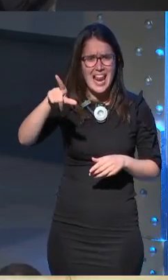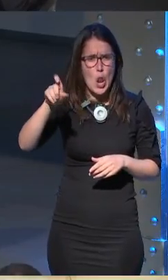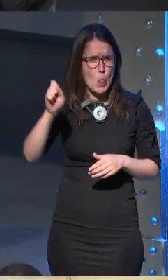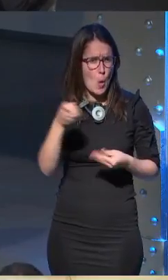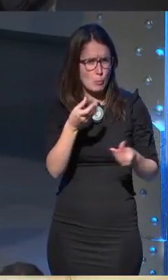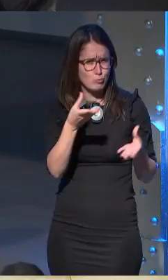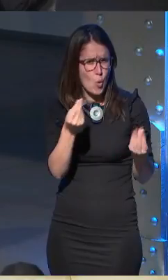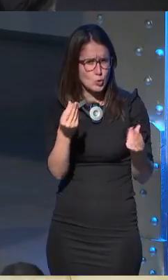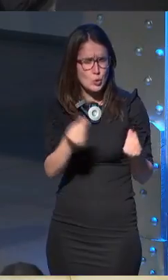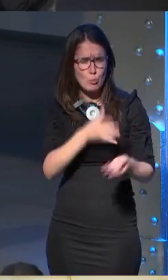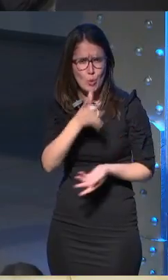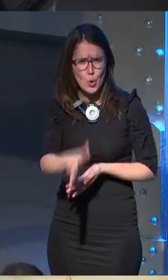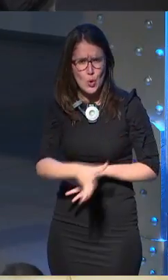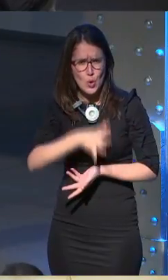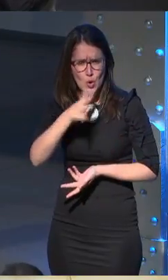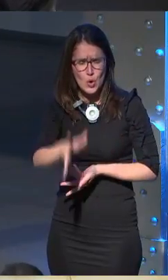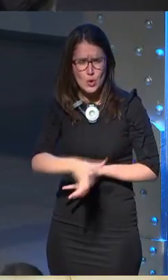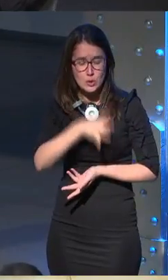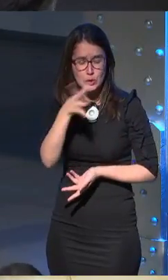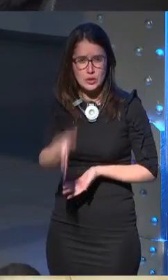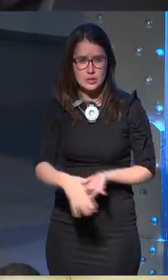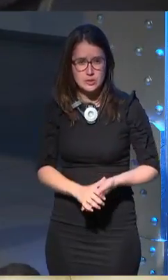Dill. Why so much dill in your diet?